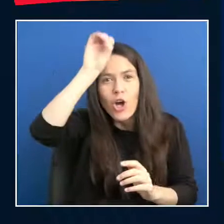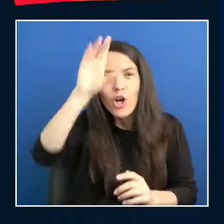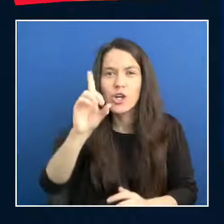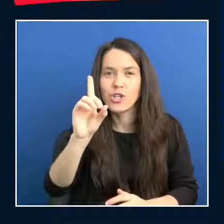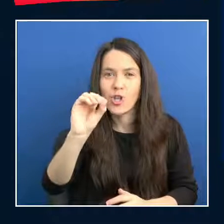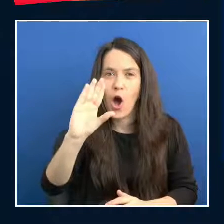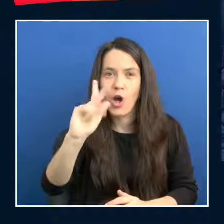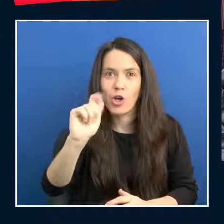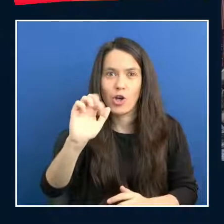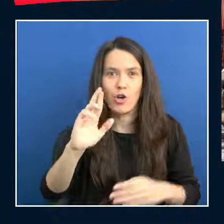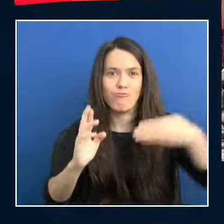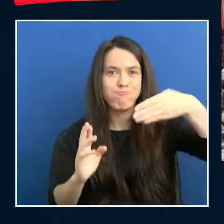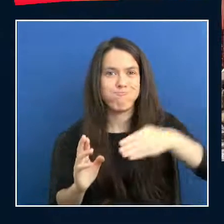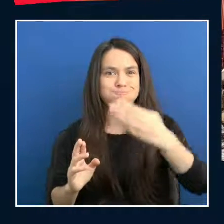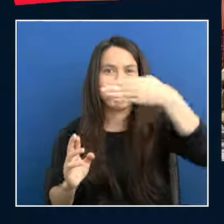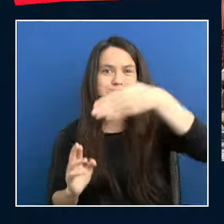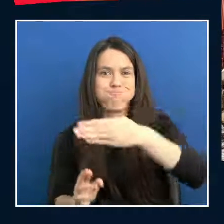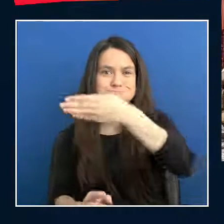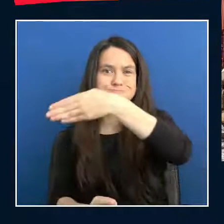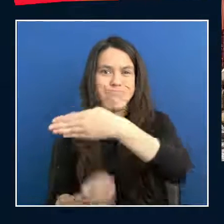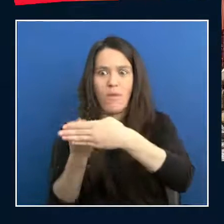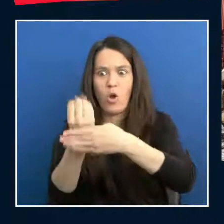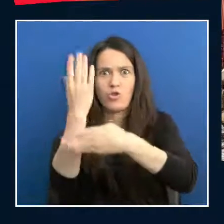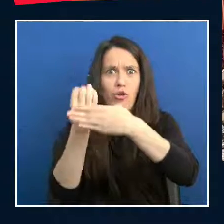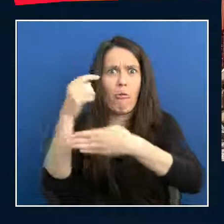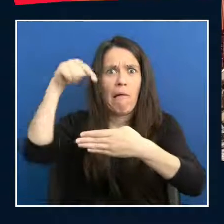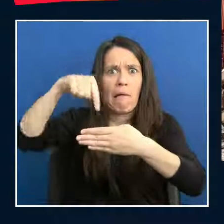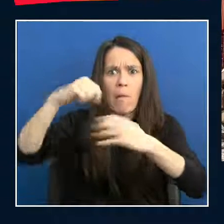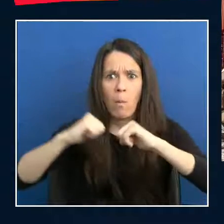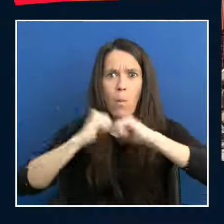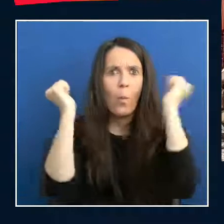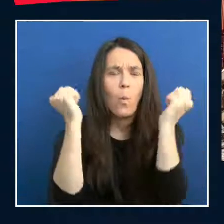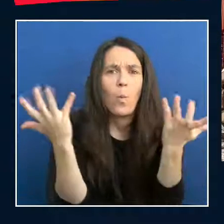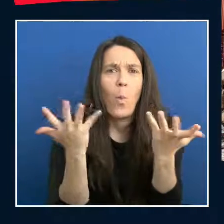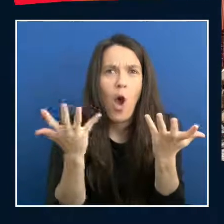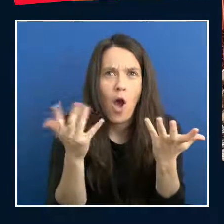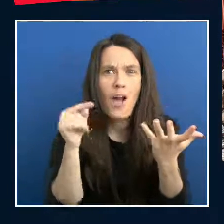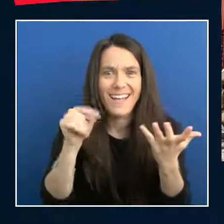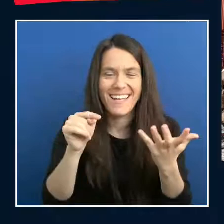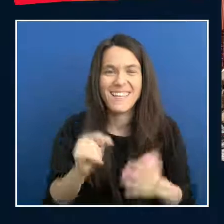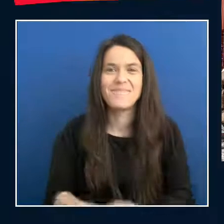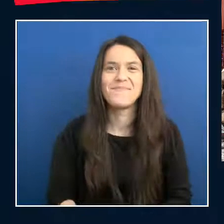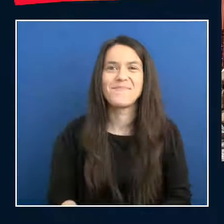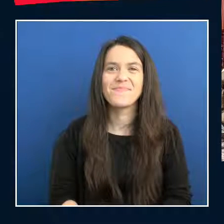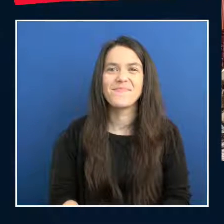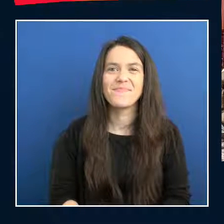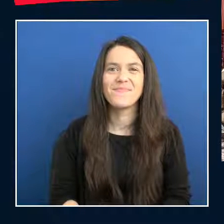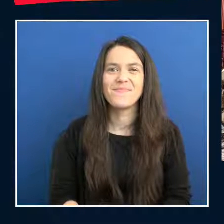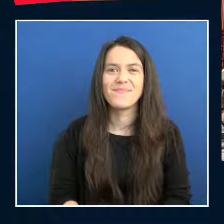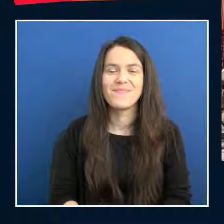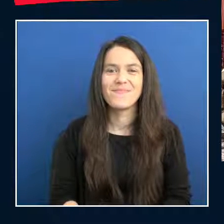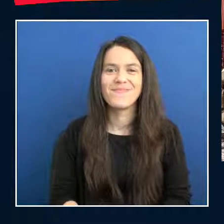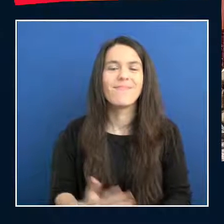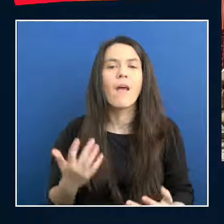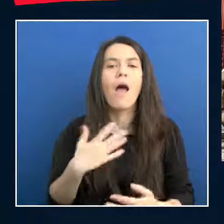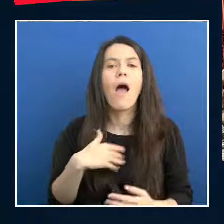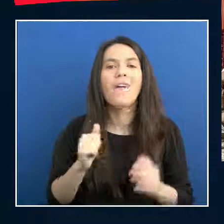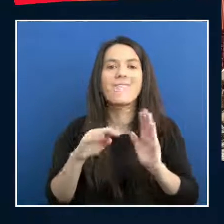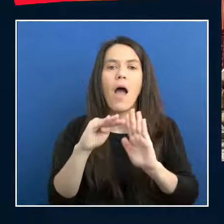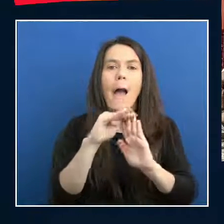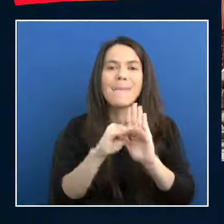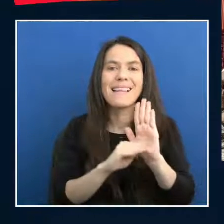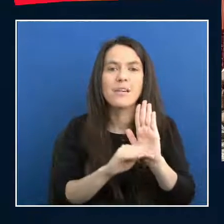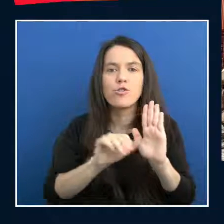So what does it contain? So we have our application. As a developer, I wrote my application, so I want to put